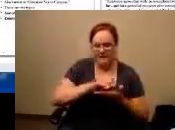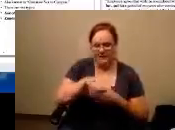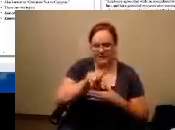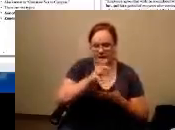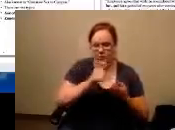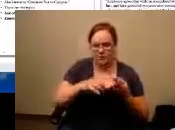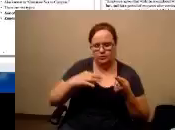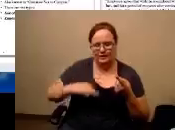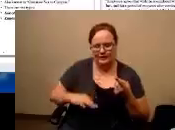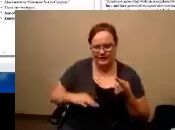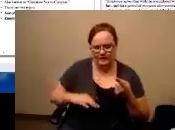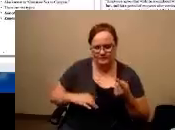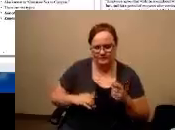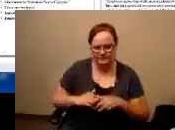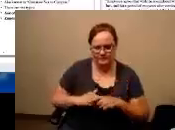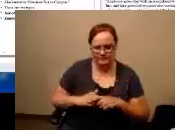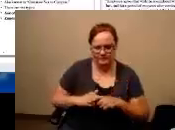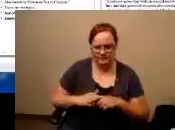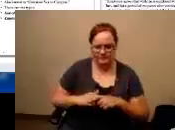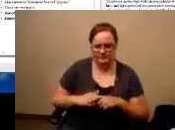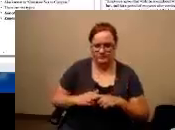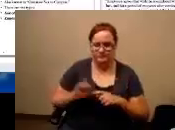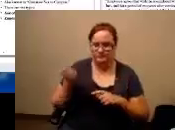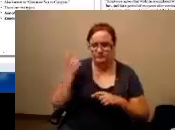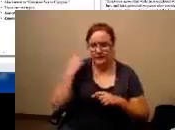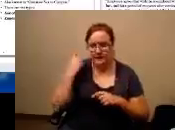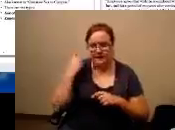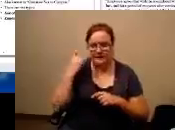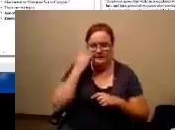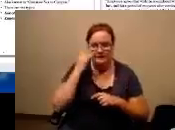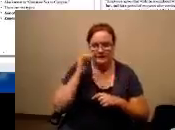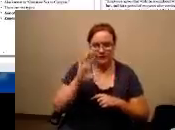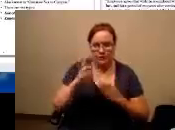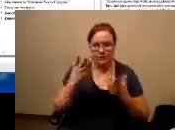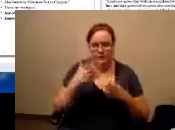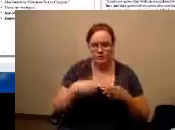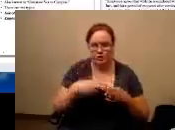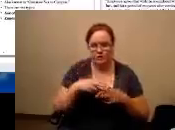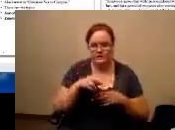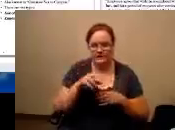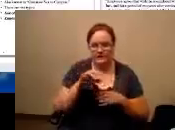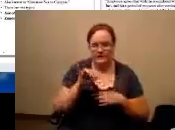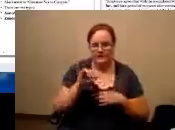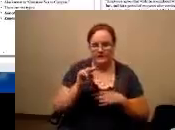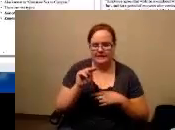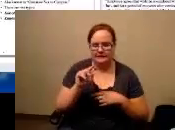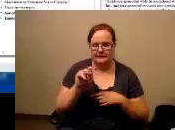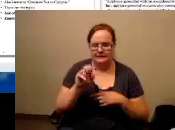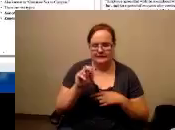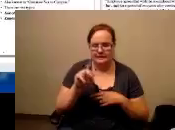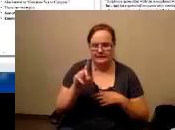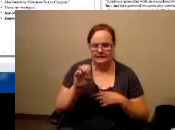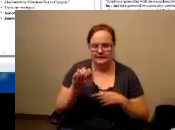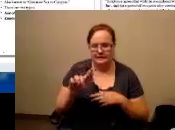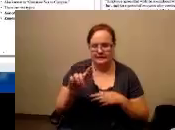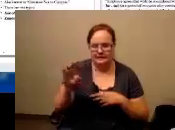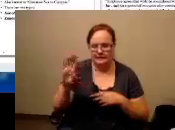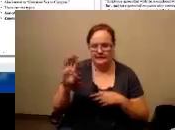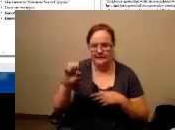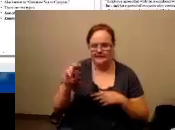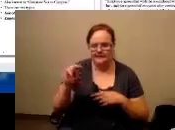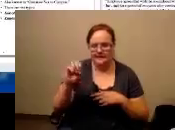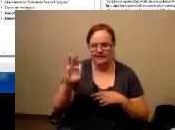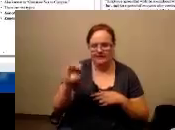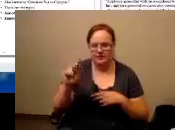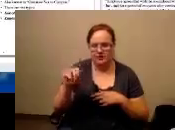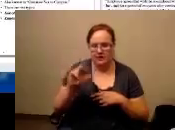to benefit. It makes sense if you were what's called an intended beneficiary, that later, if